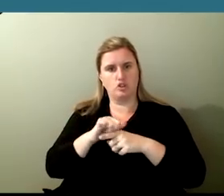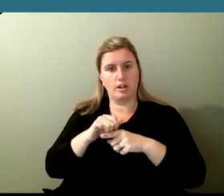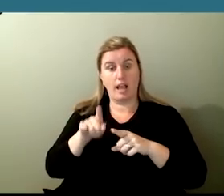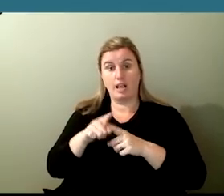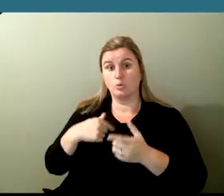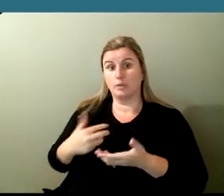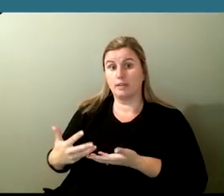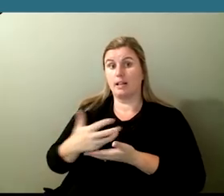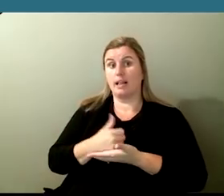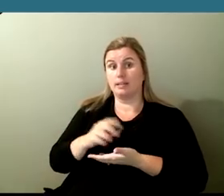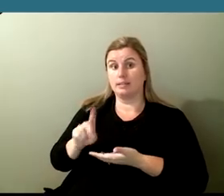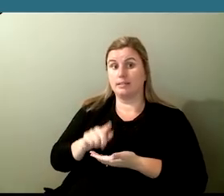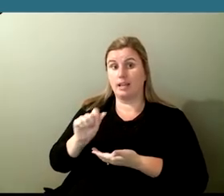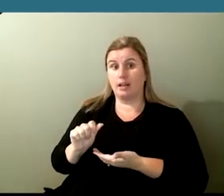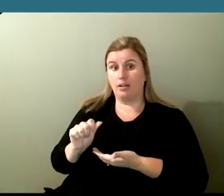data